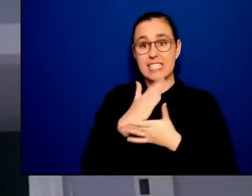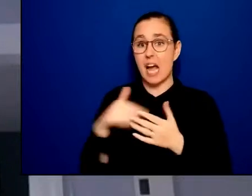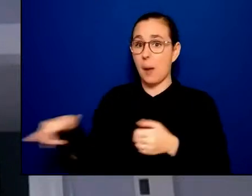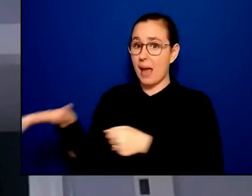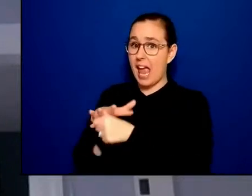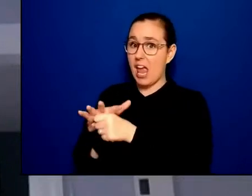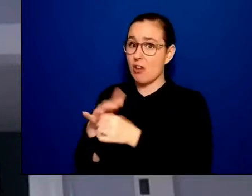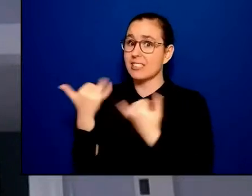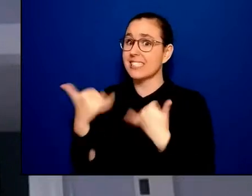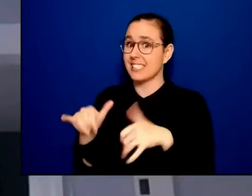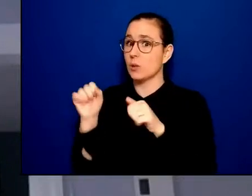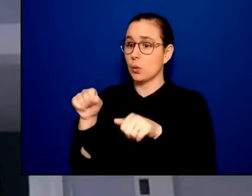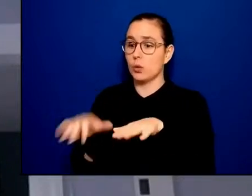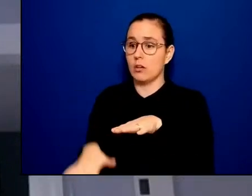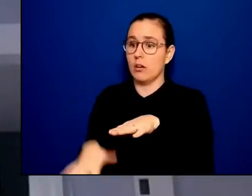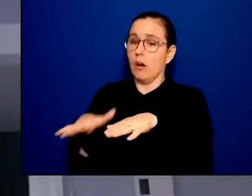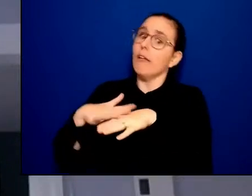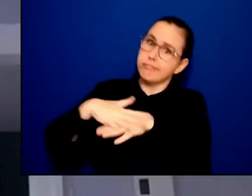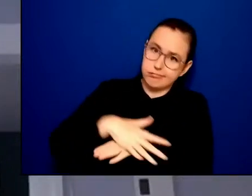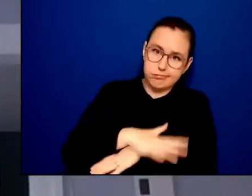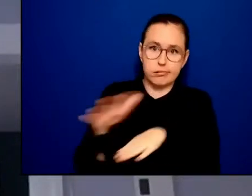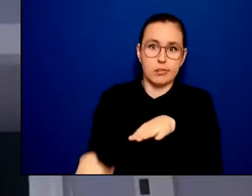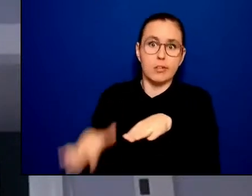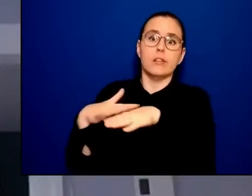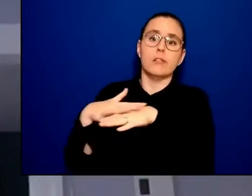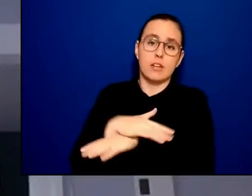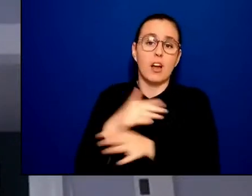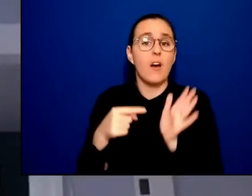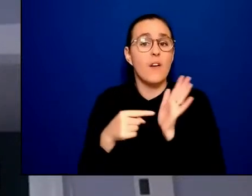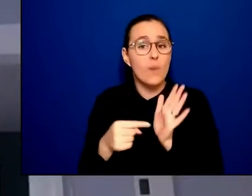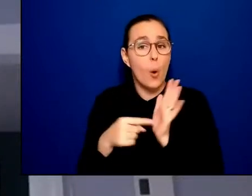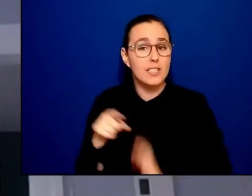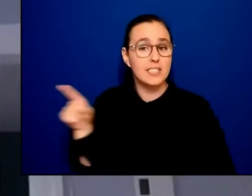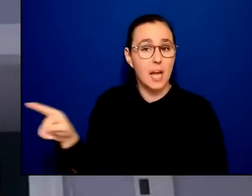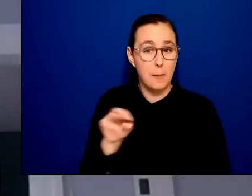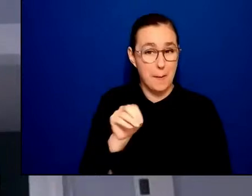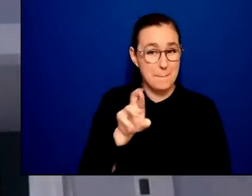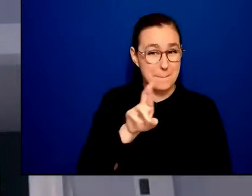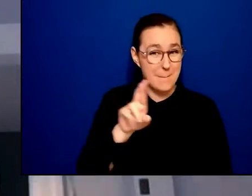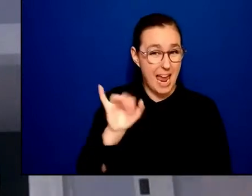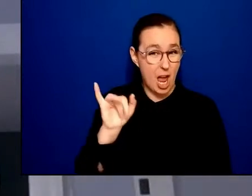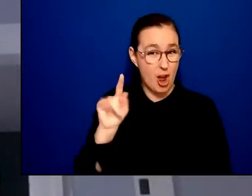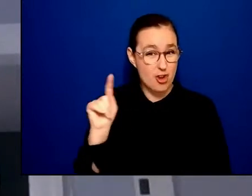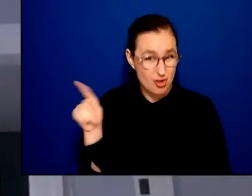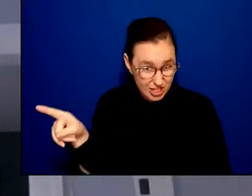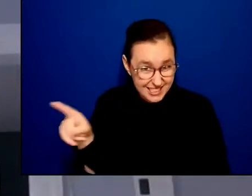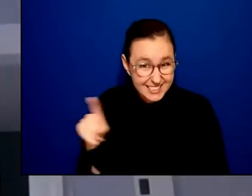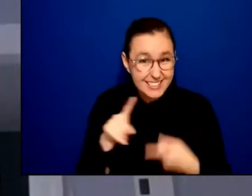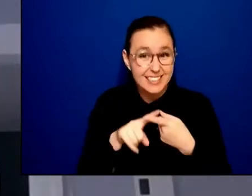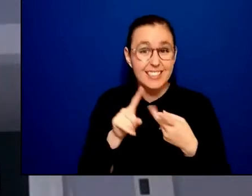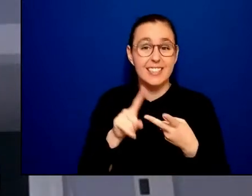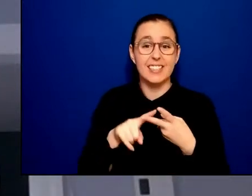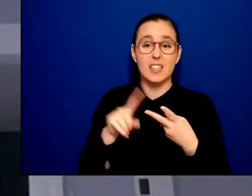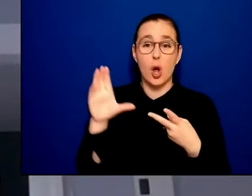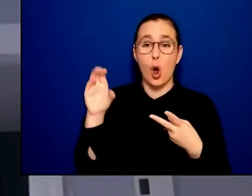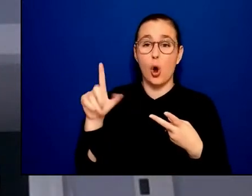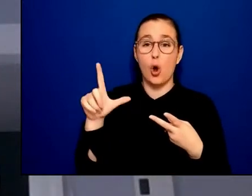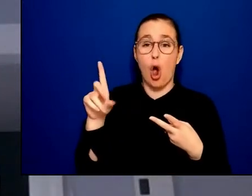the Merritt and Coldwater and Nicola systems, as well as in the Tulameen